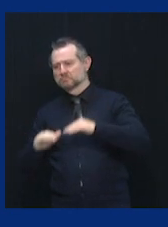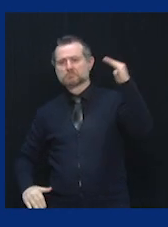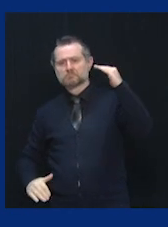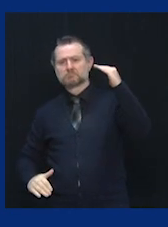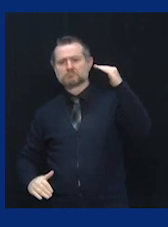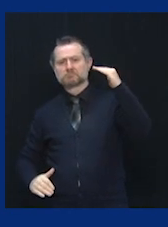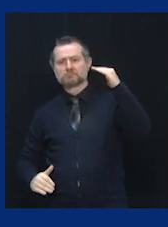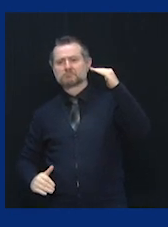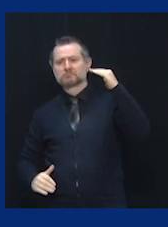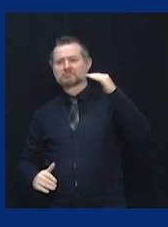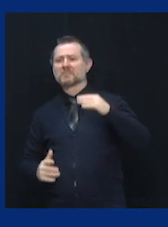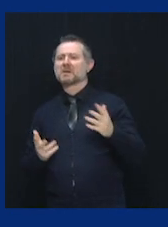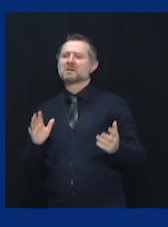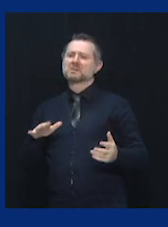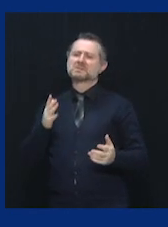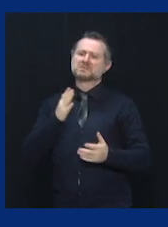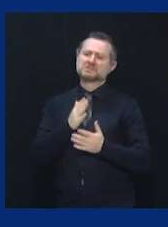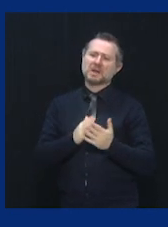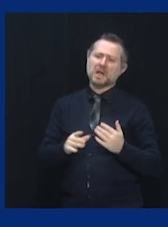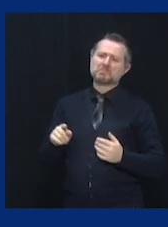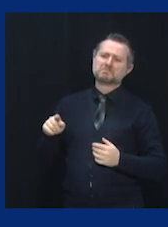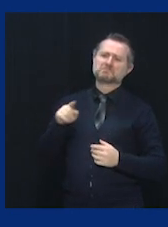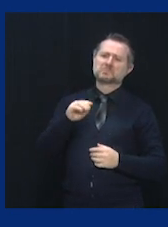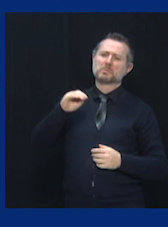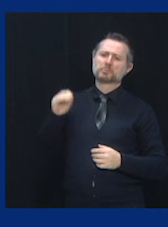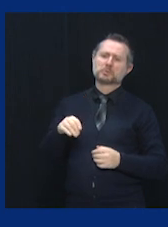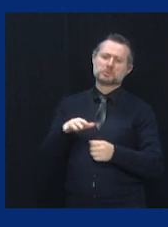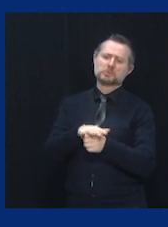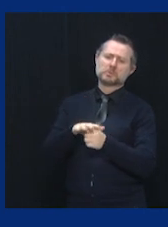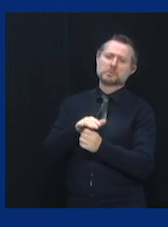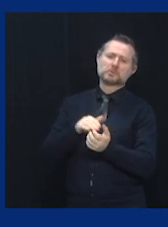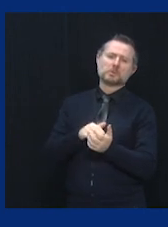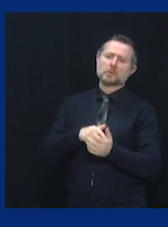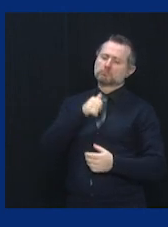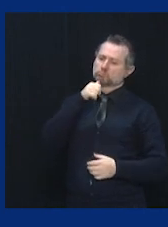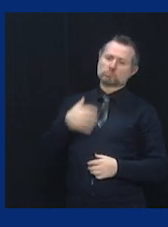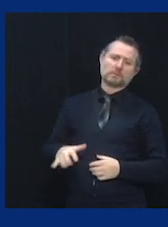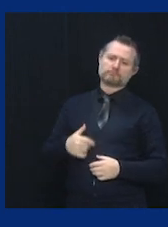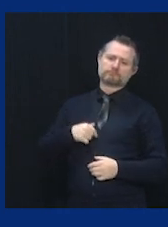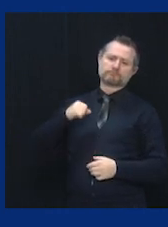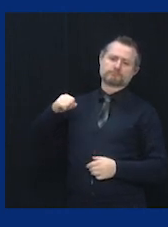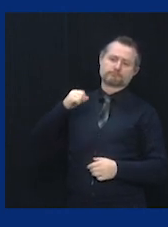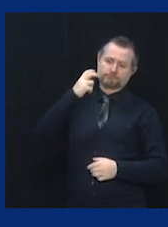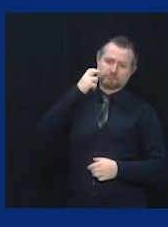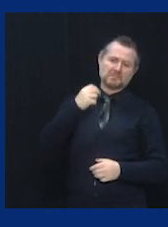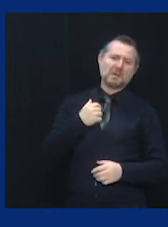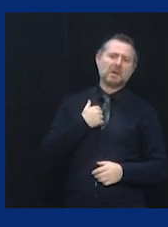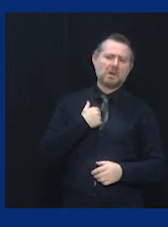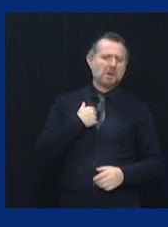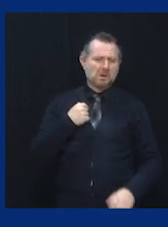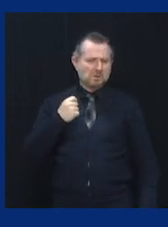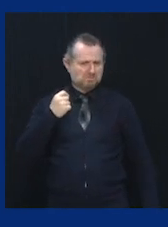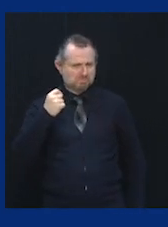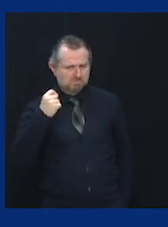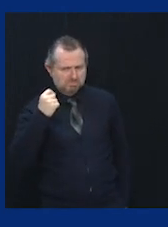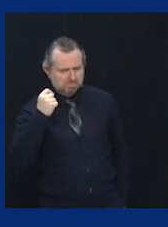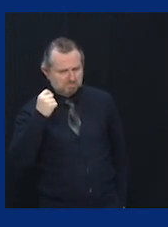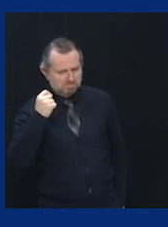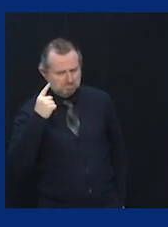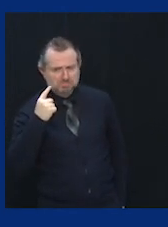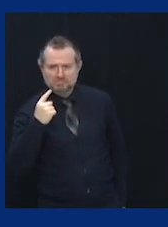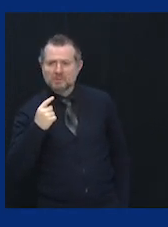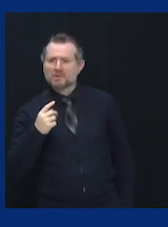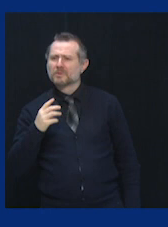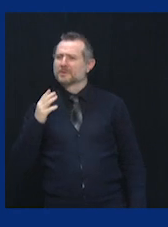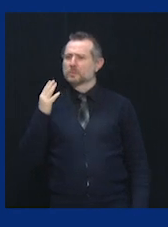be a certain percentage of healthcare workers who say, I don't want to take the vaccine. I get that. But why within